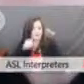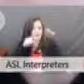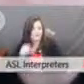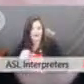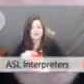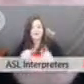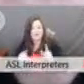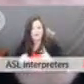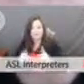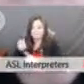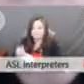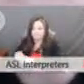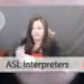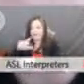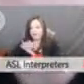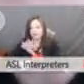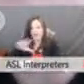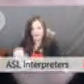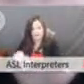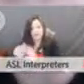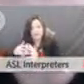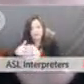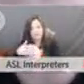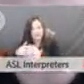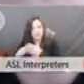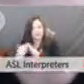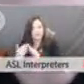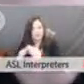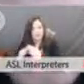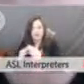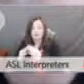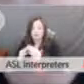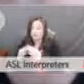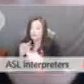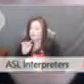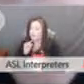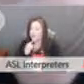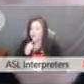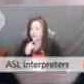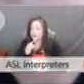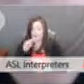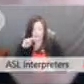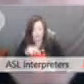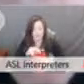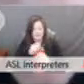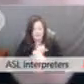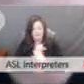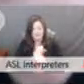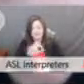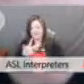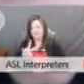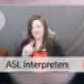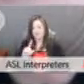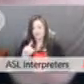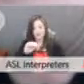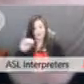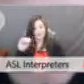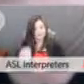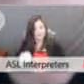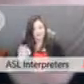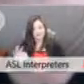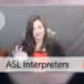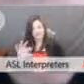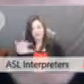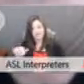the African-American community pretty hard. 71%, I'm looking at the statistic here, 71% of